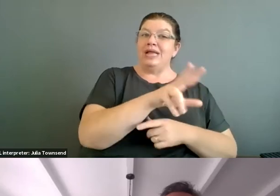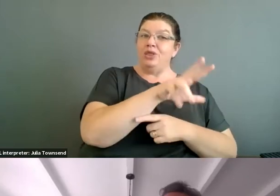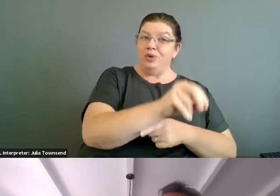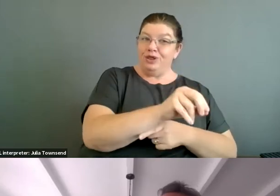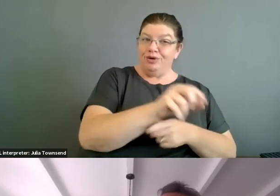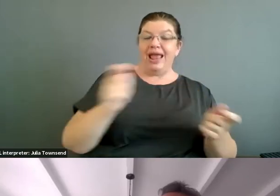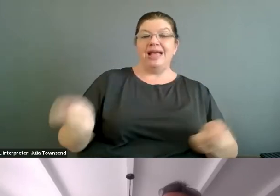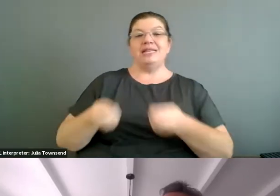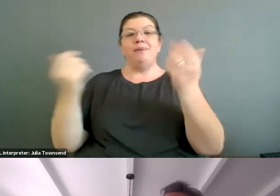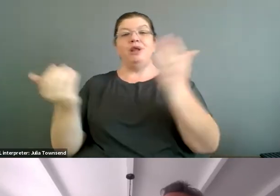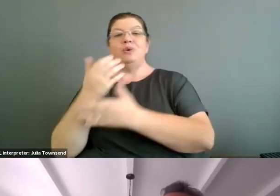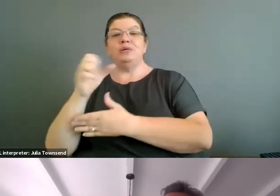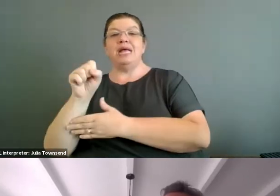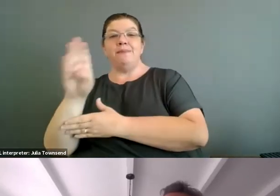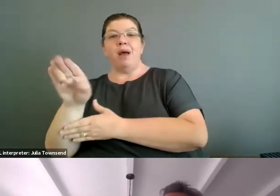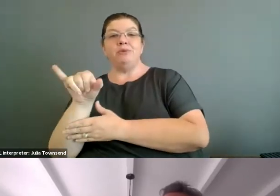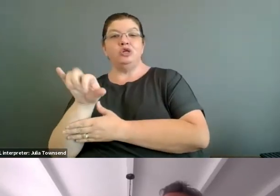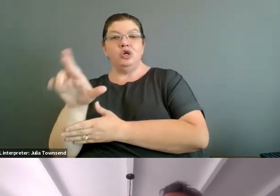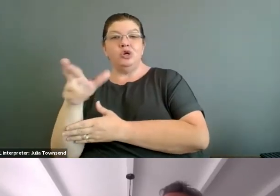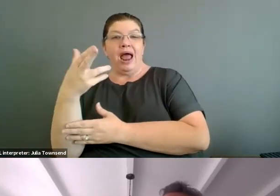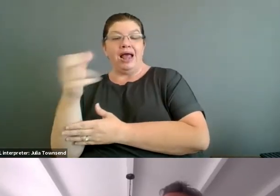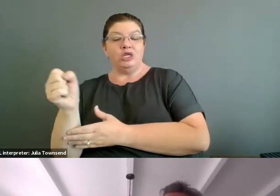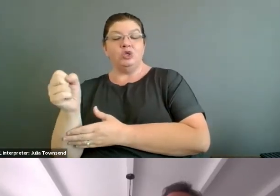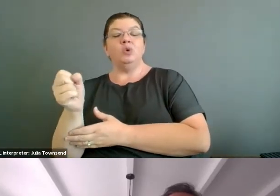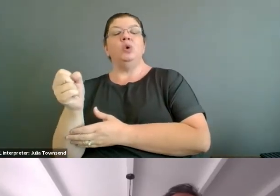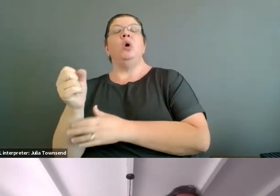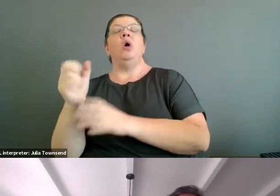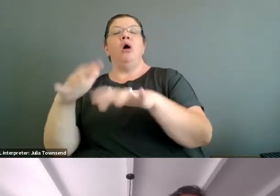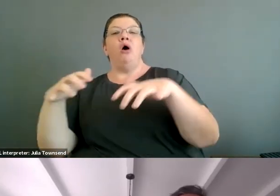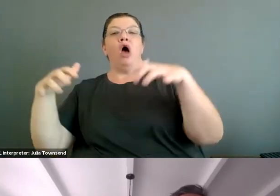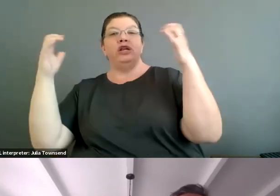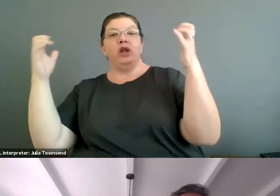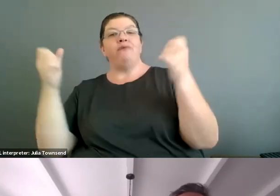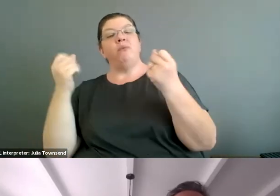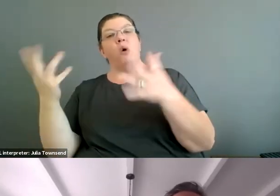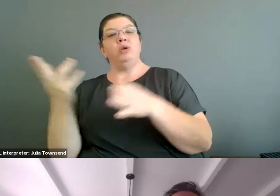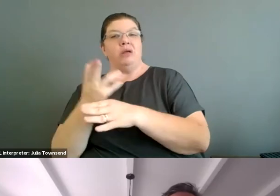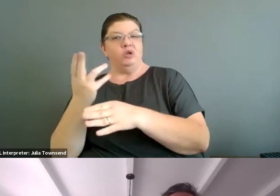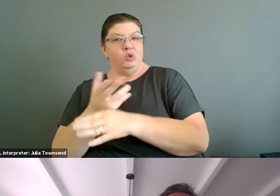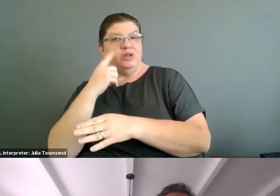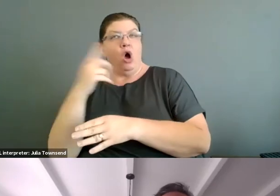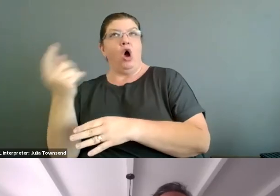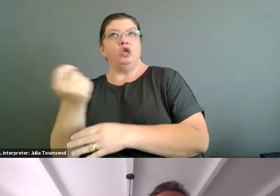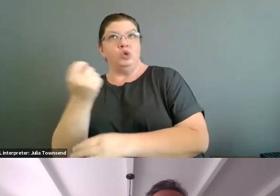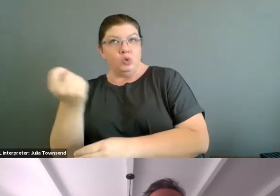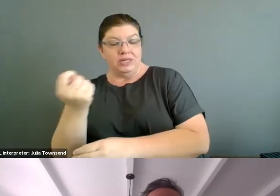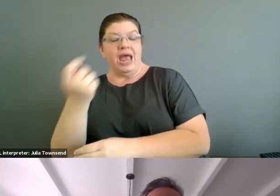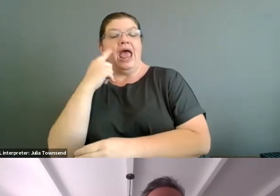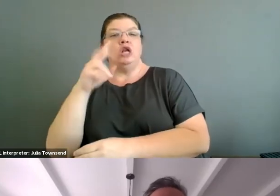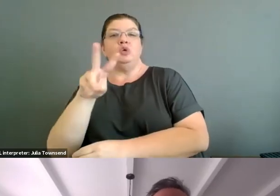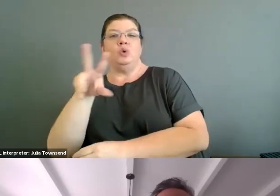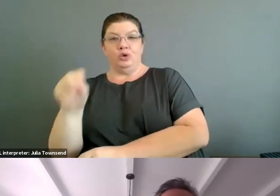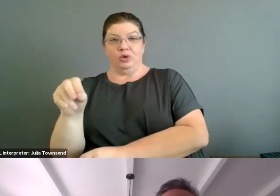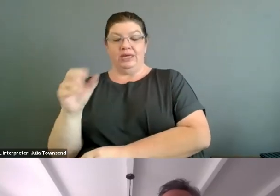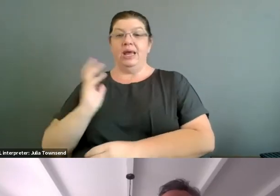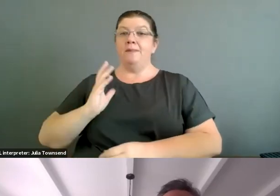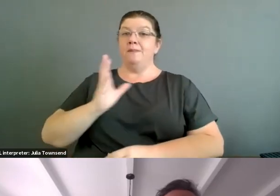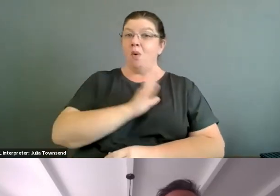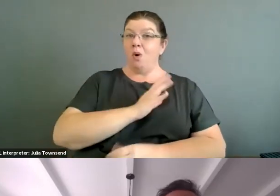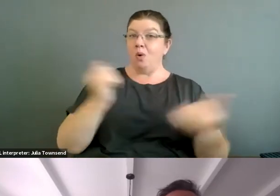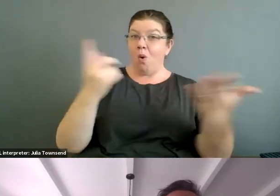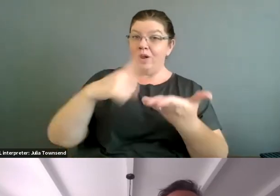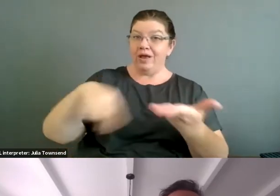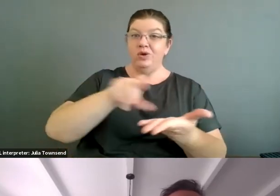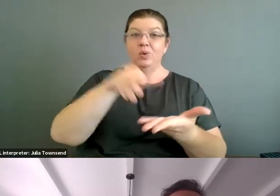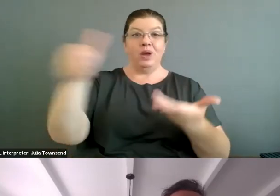new Santa Barbara Junior High multipurpose auditorium on Thursday at 2:30. Board members, you have all been invited